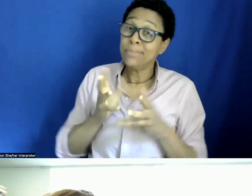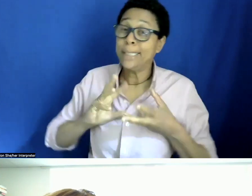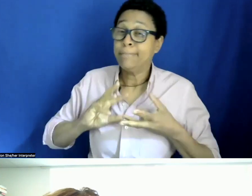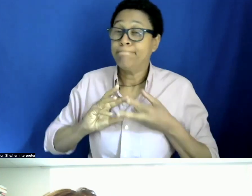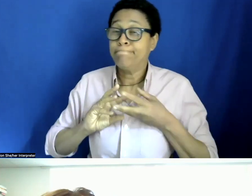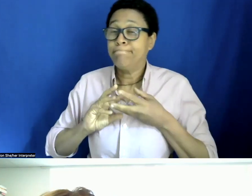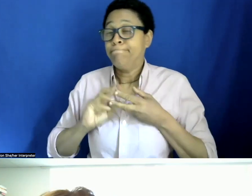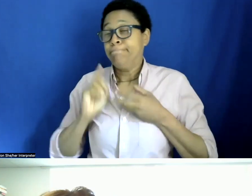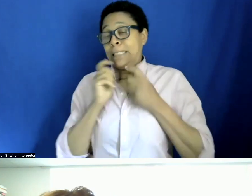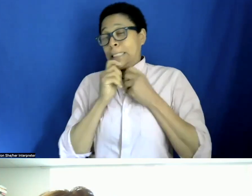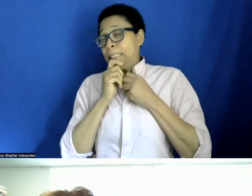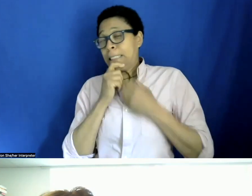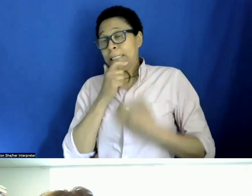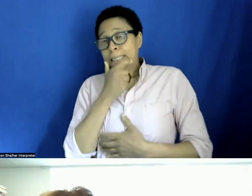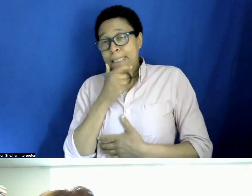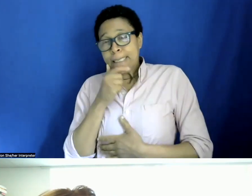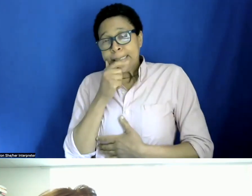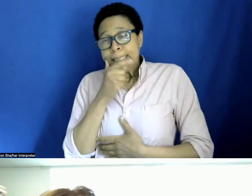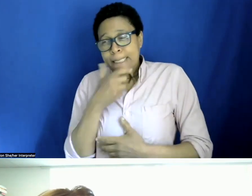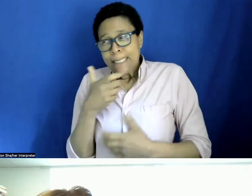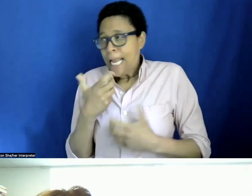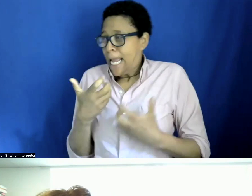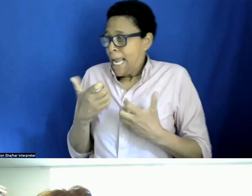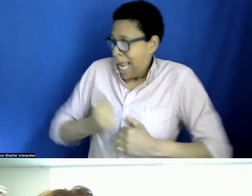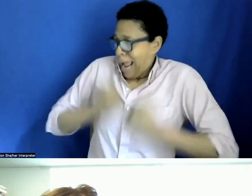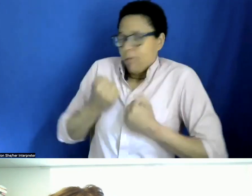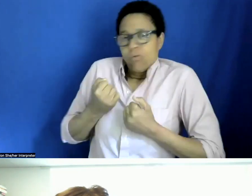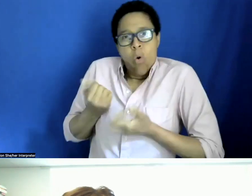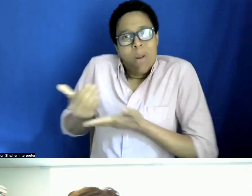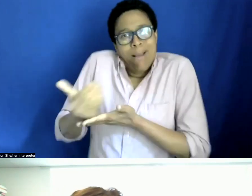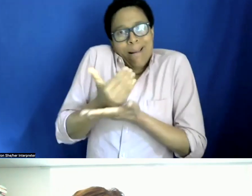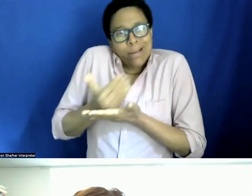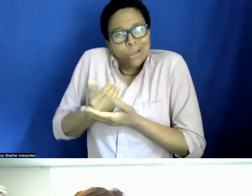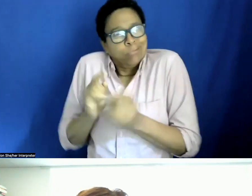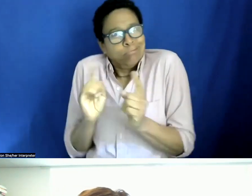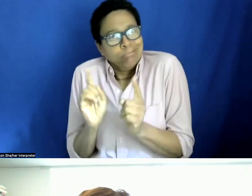we approached our own collection. And of course, some of the works, I know